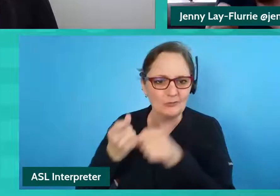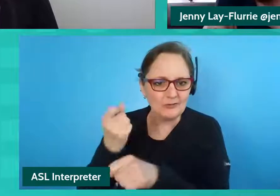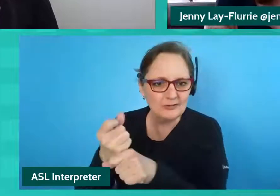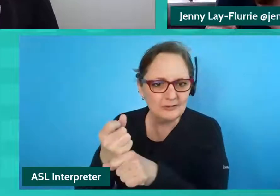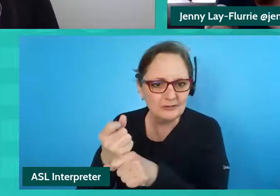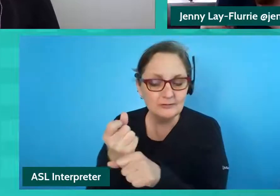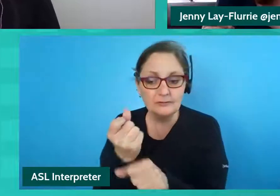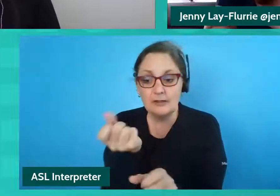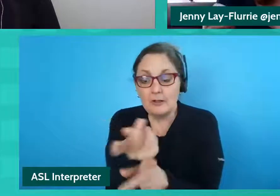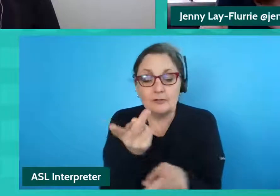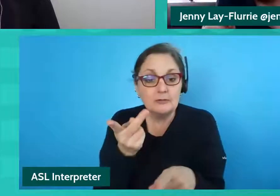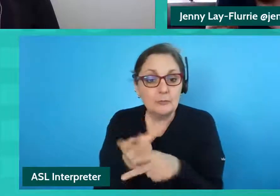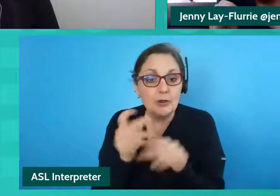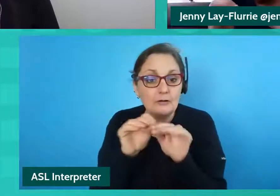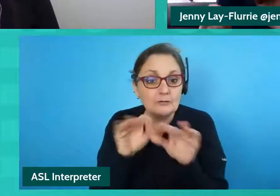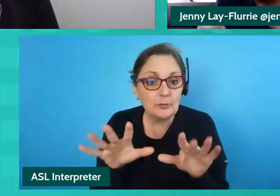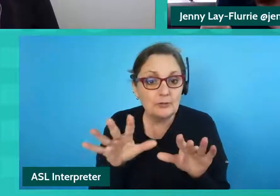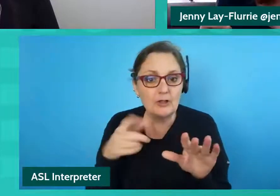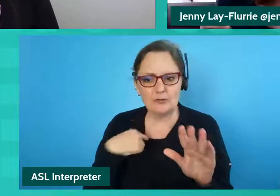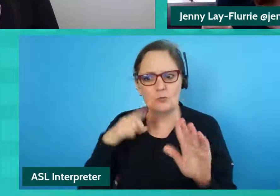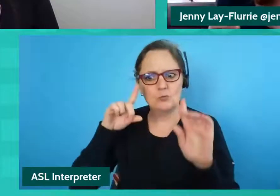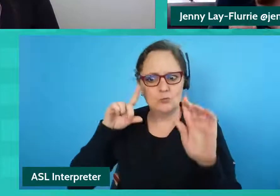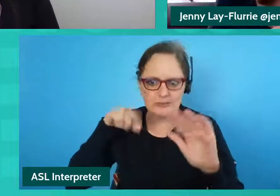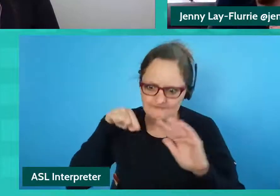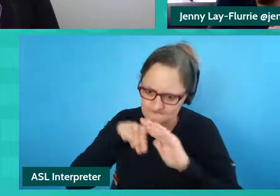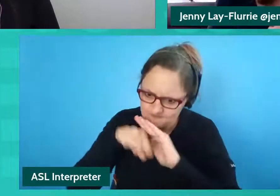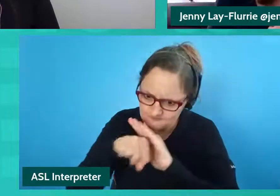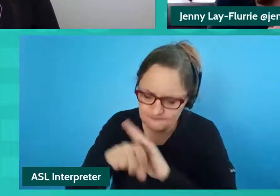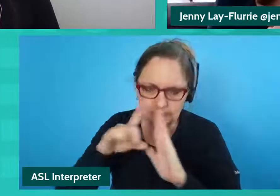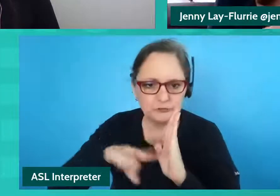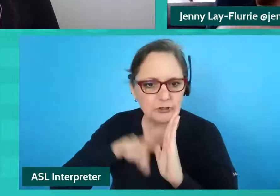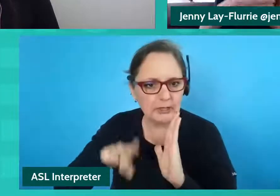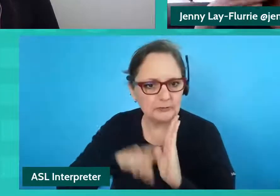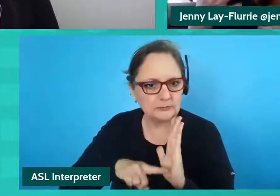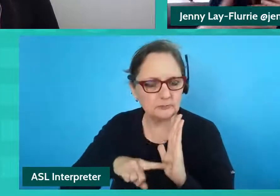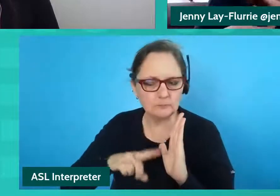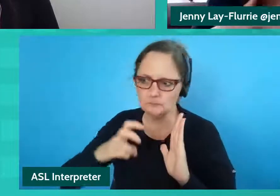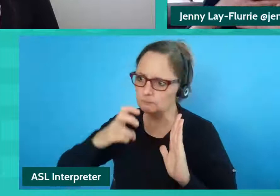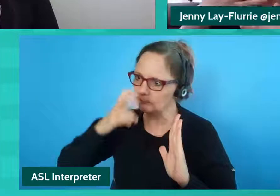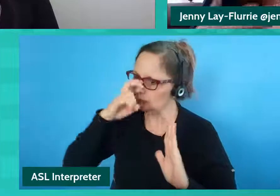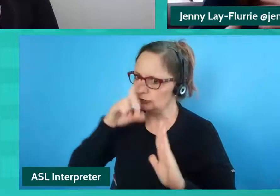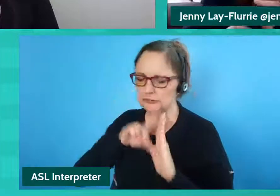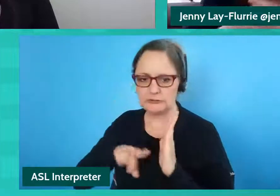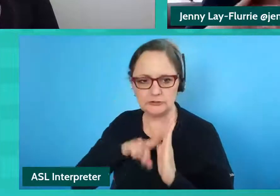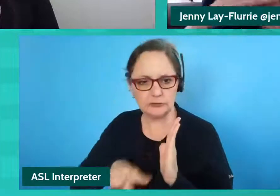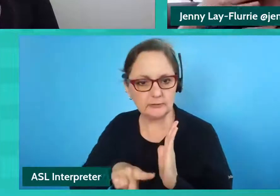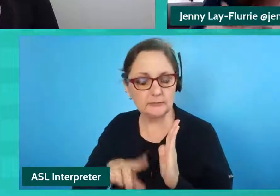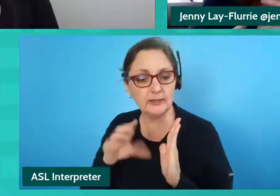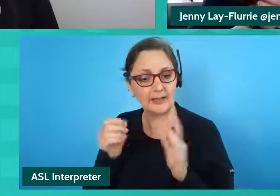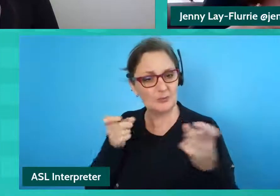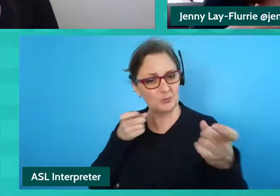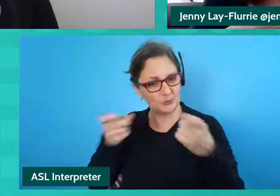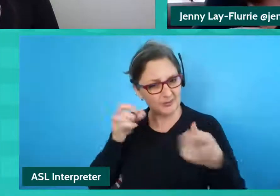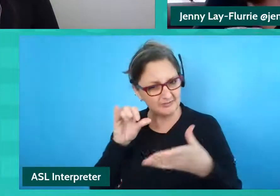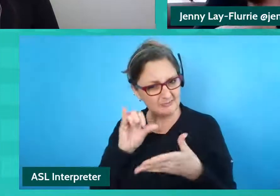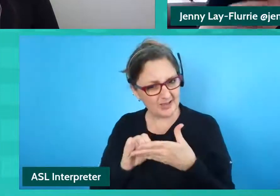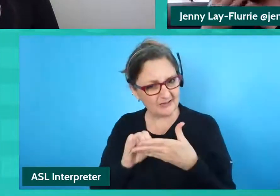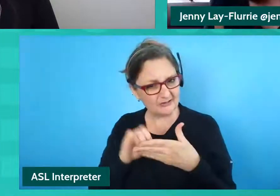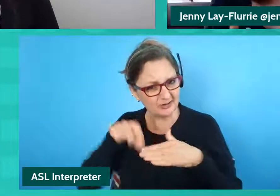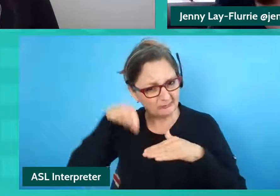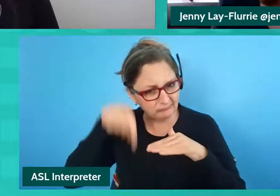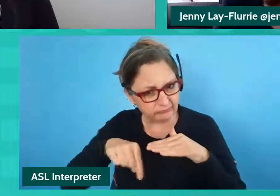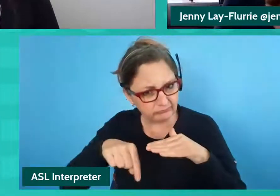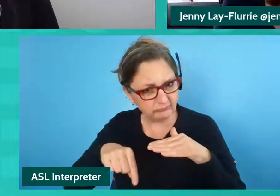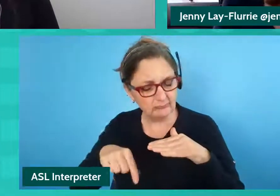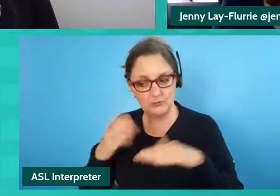launch has been methodically gone through with some rigor. And we methodically manage that and improve it. But